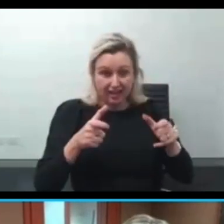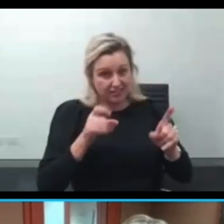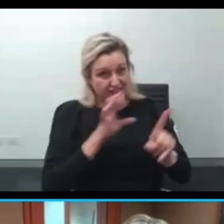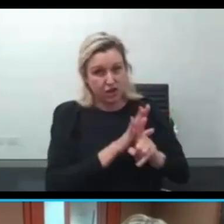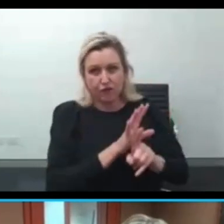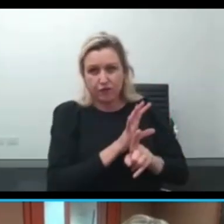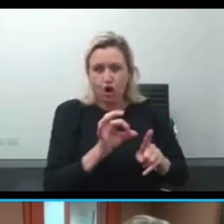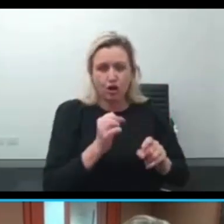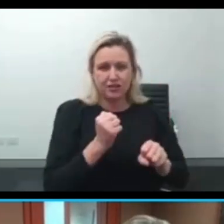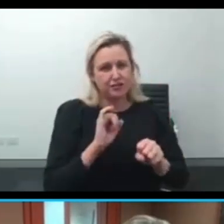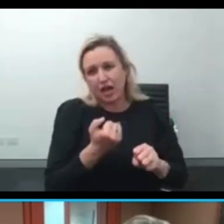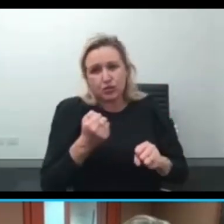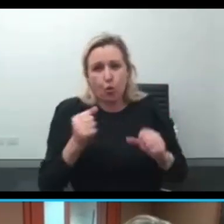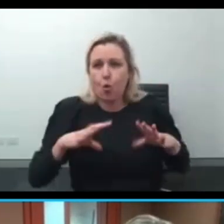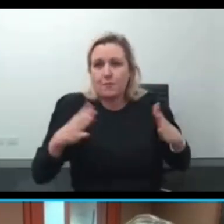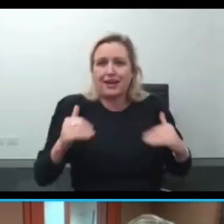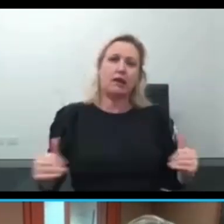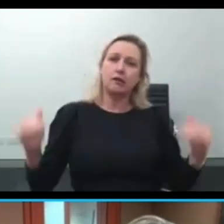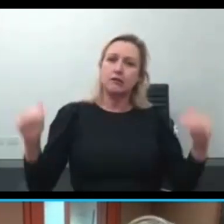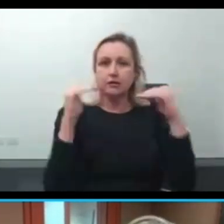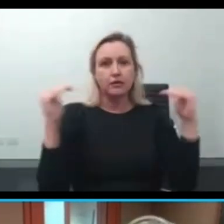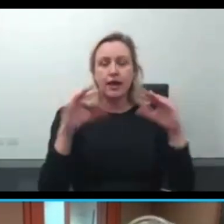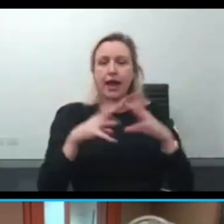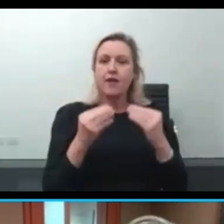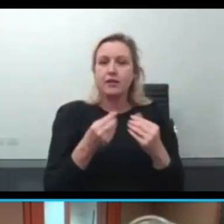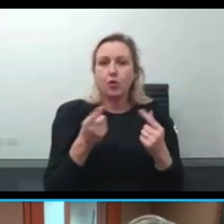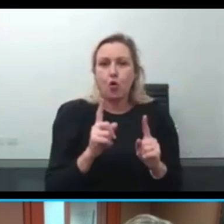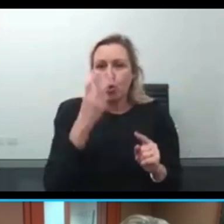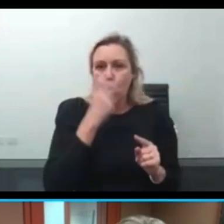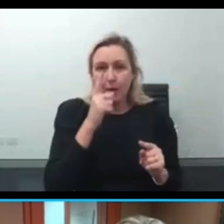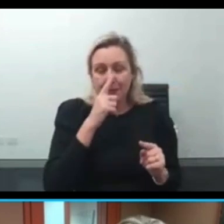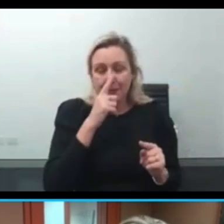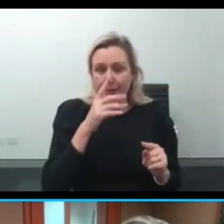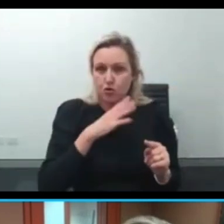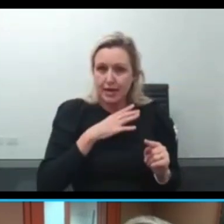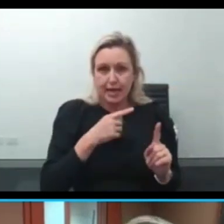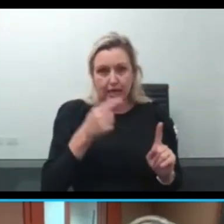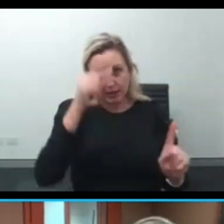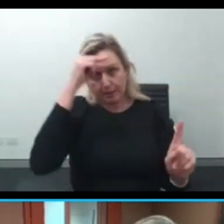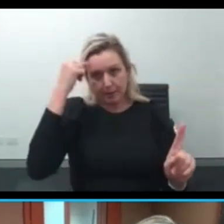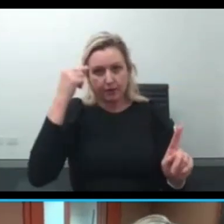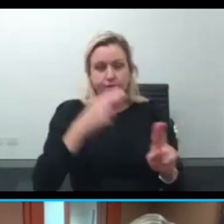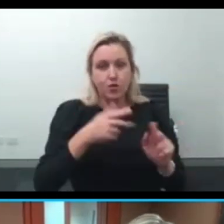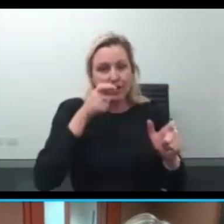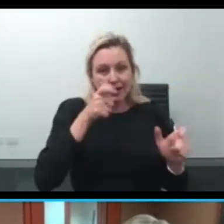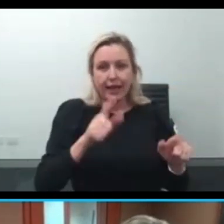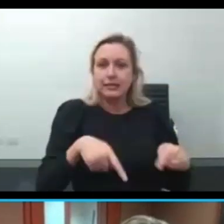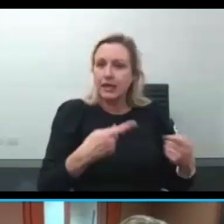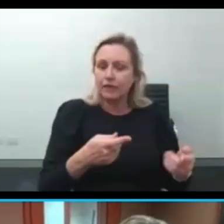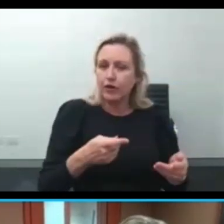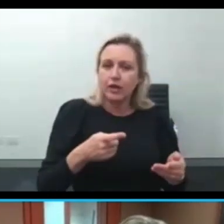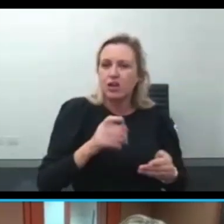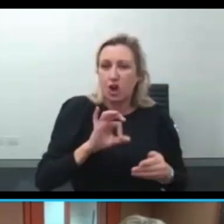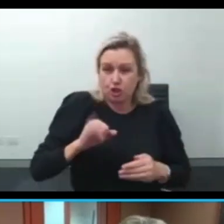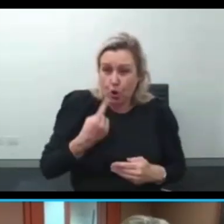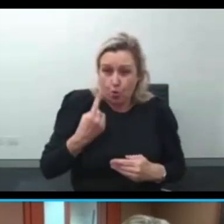overall standard of aged care services and ensure that the needs of older people are at the forefront of care delivery. No single measure